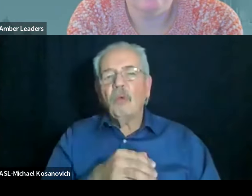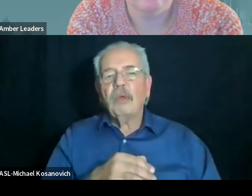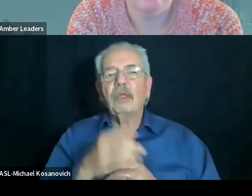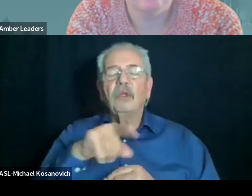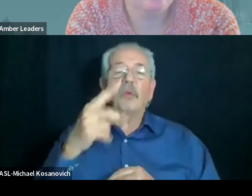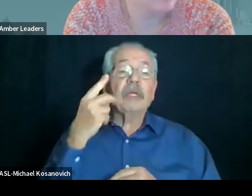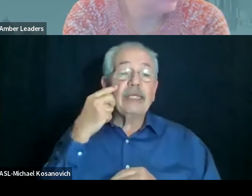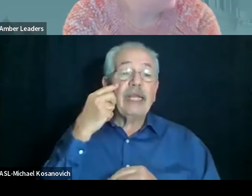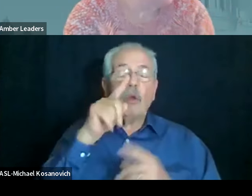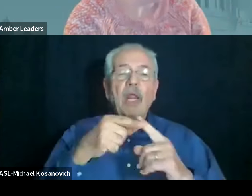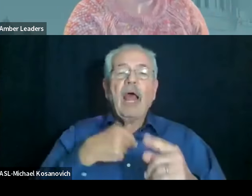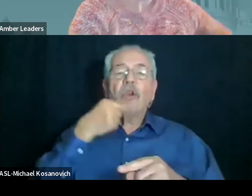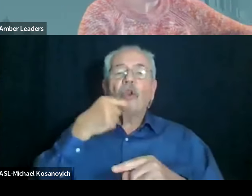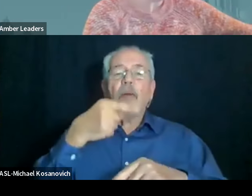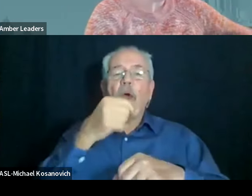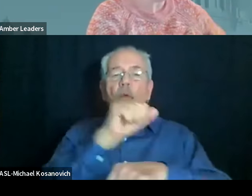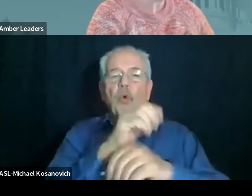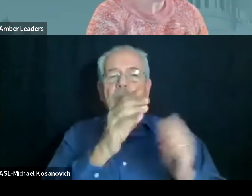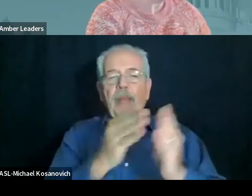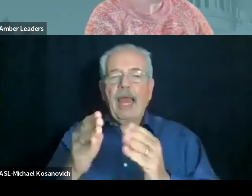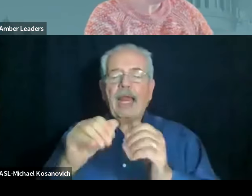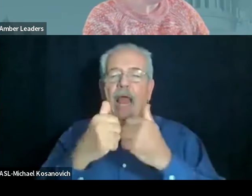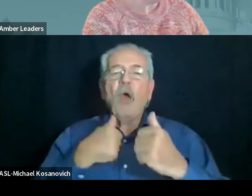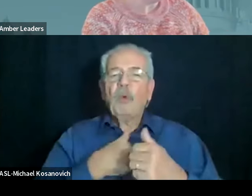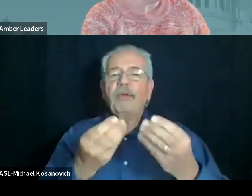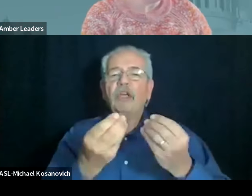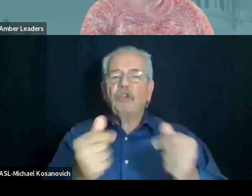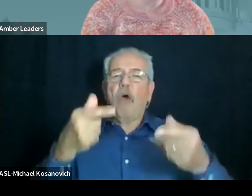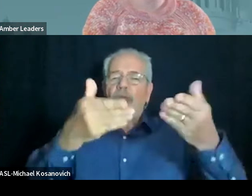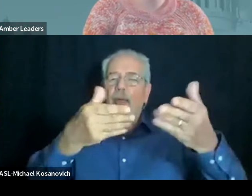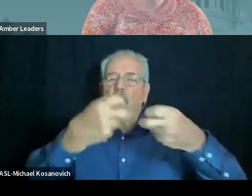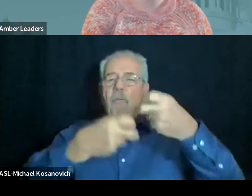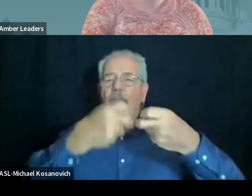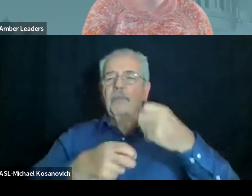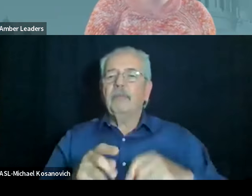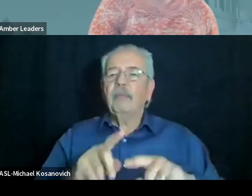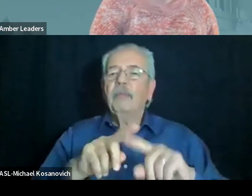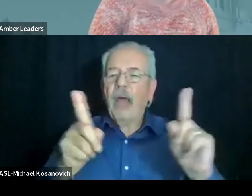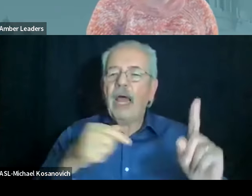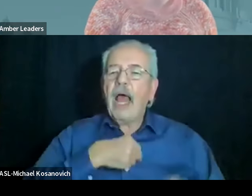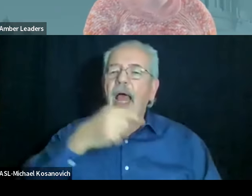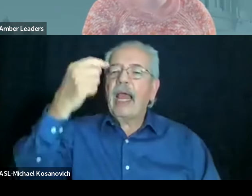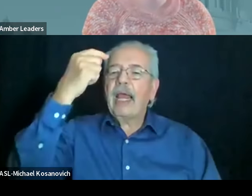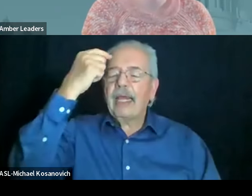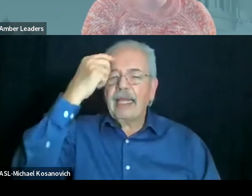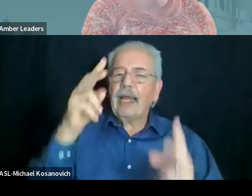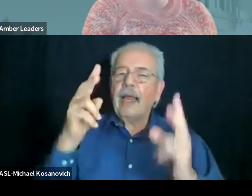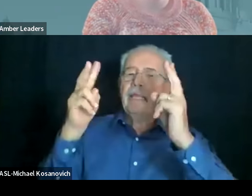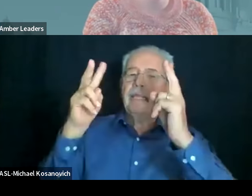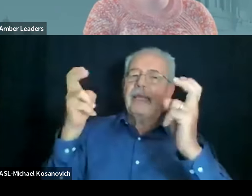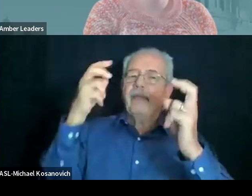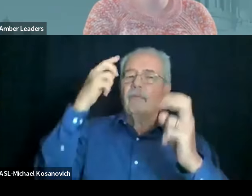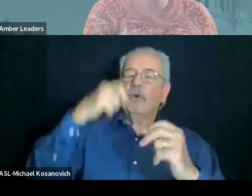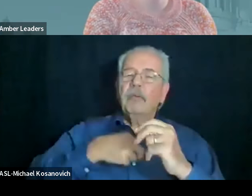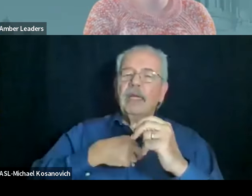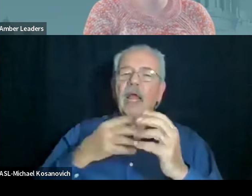see when I go over the work plan, how we've remedied that issue. But I think the theme for me was that there's a